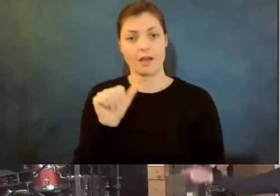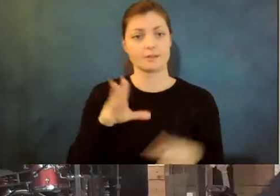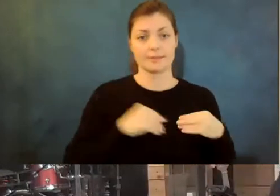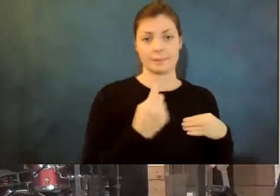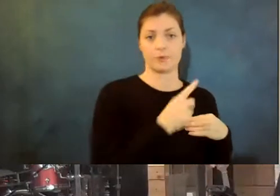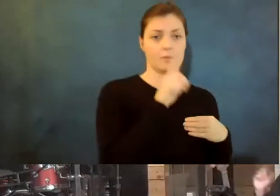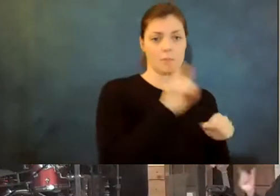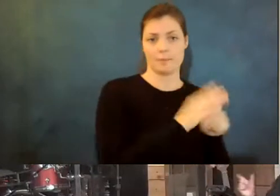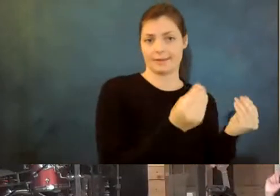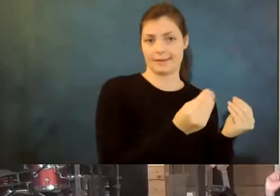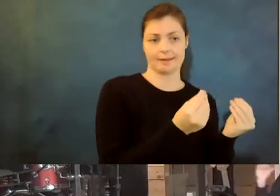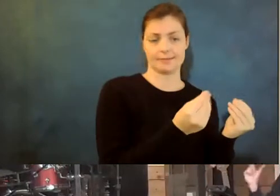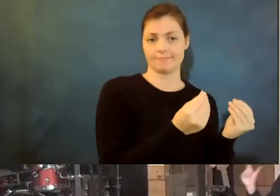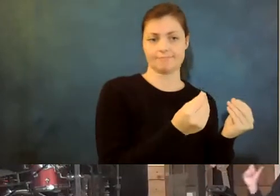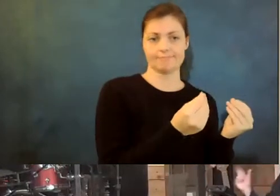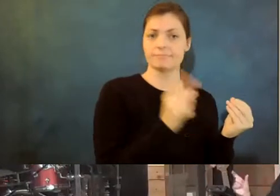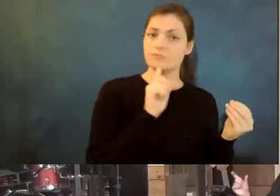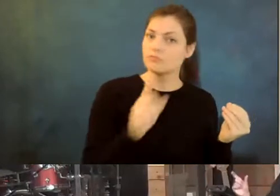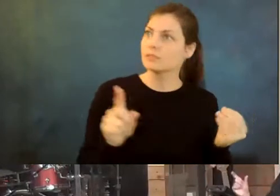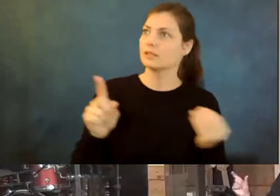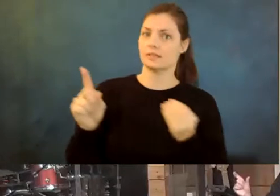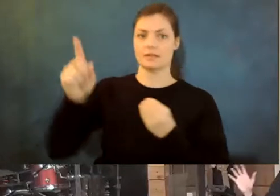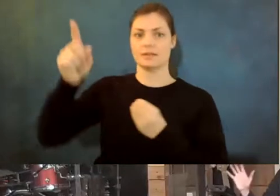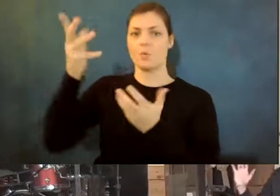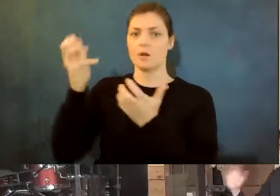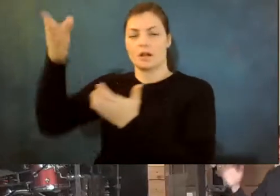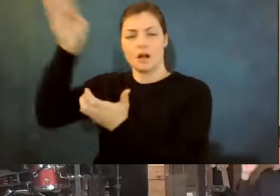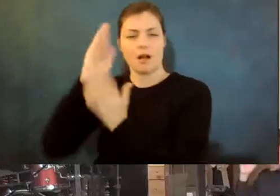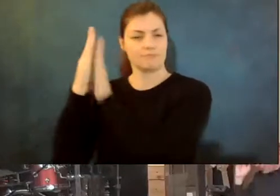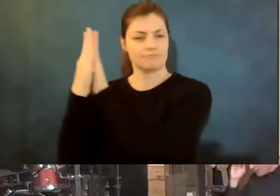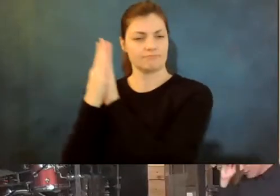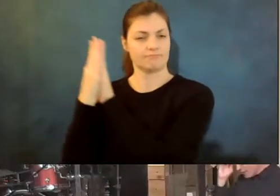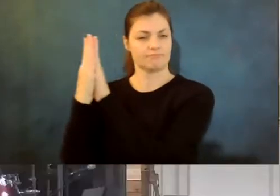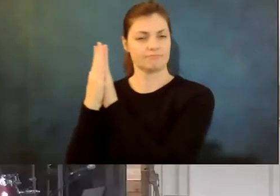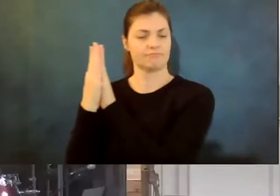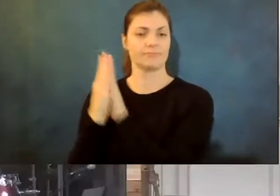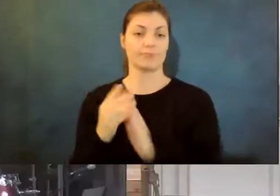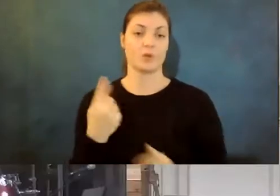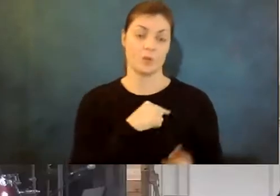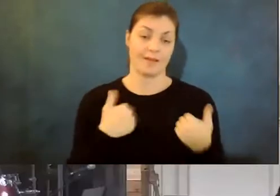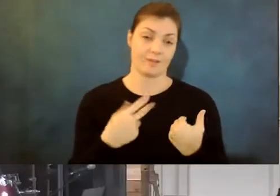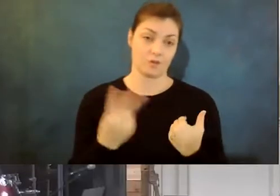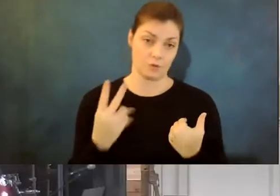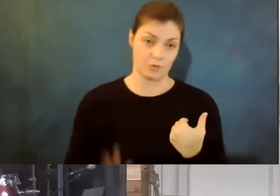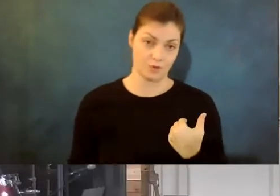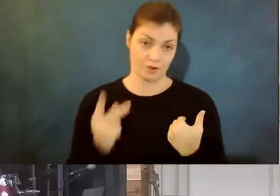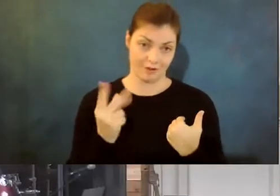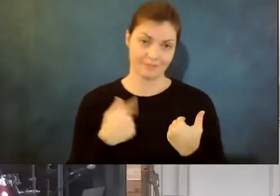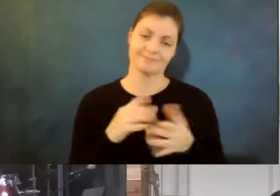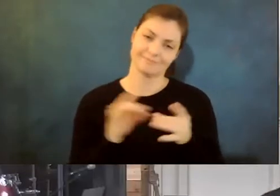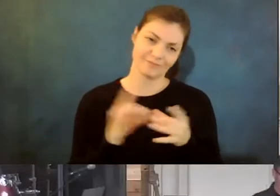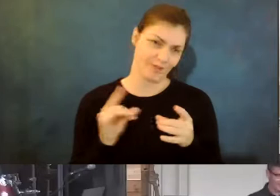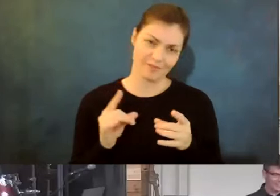the promised land. Even God's presence, he says, I want more. We have two dogs. I talk about them all the time. One of them,